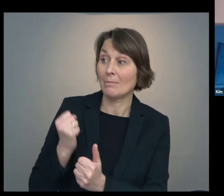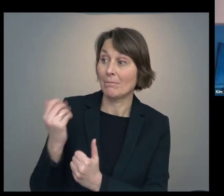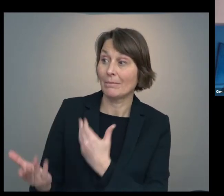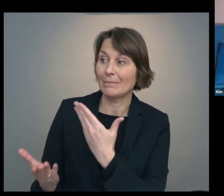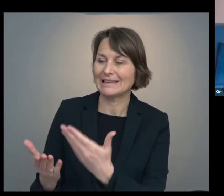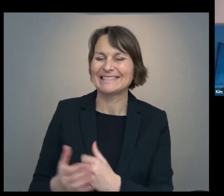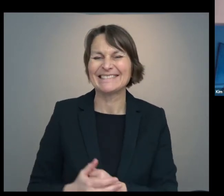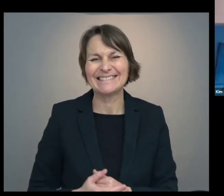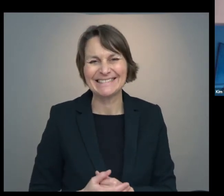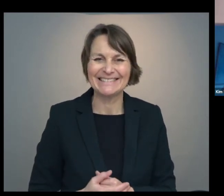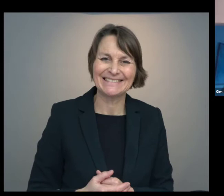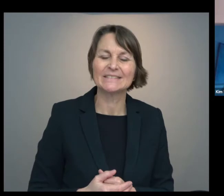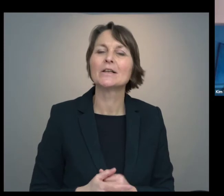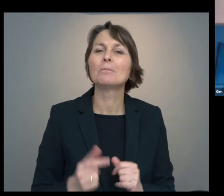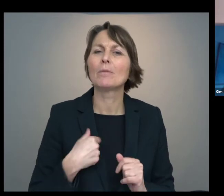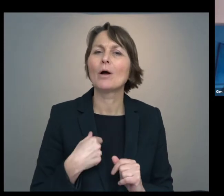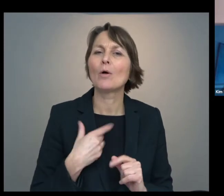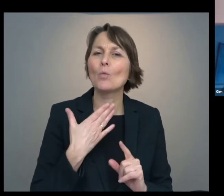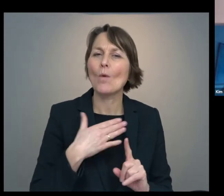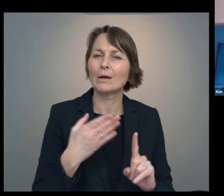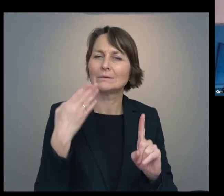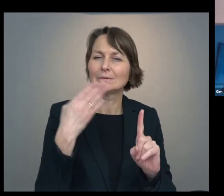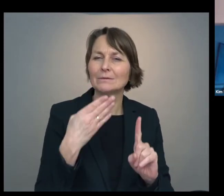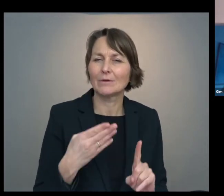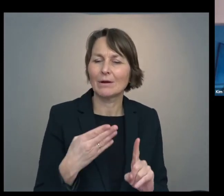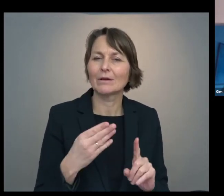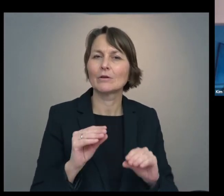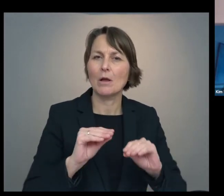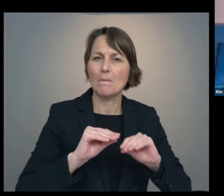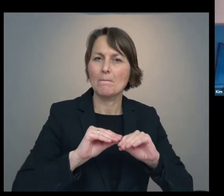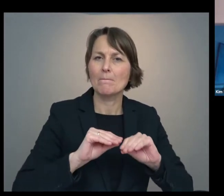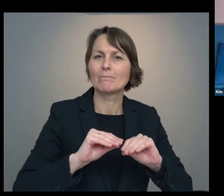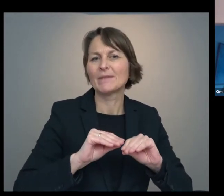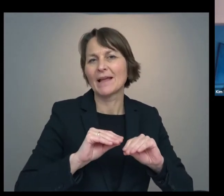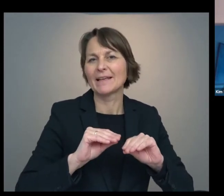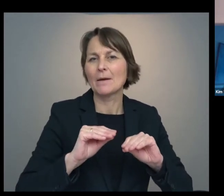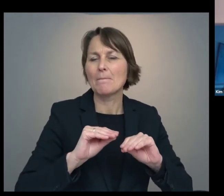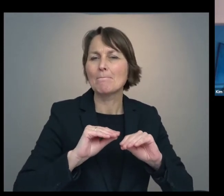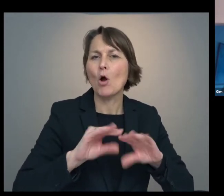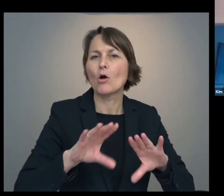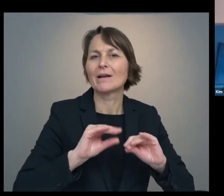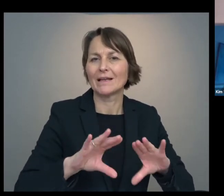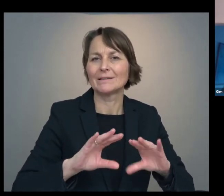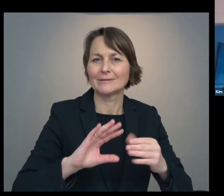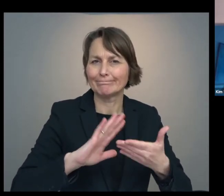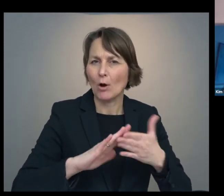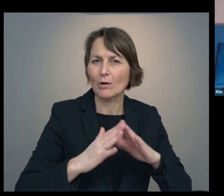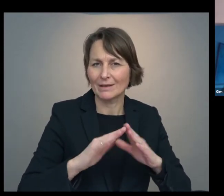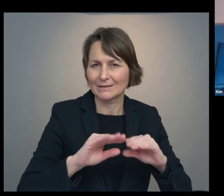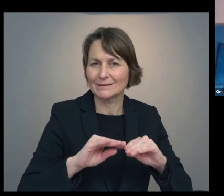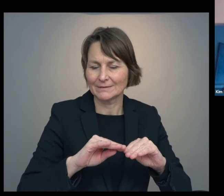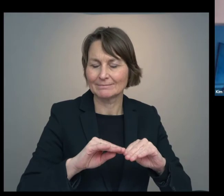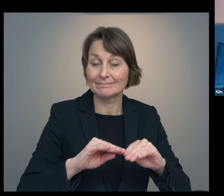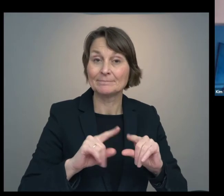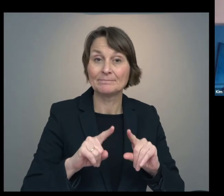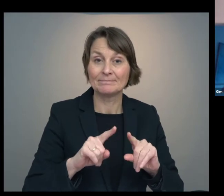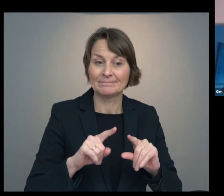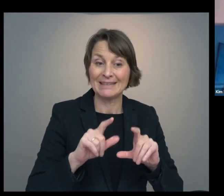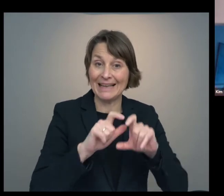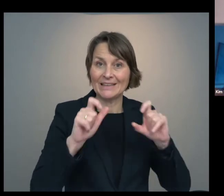partners, but is an attempt to target marketing agencies that do